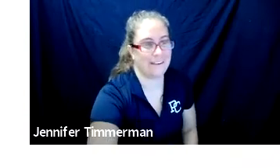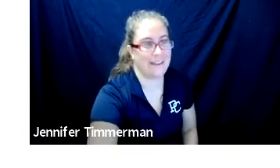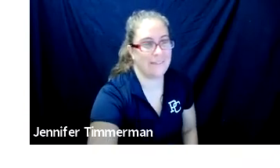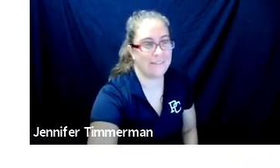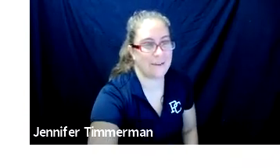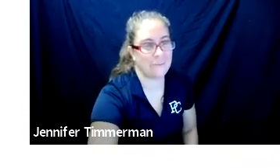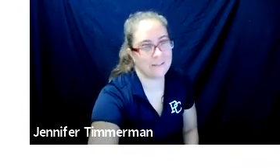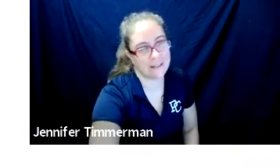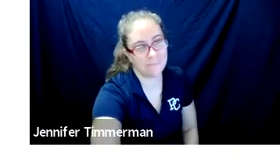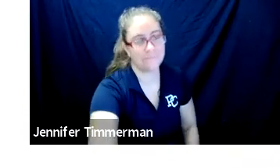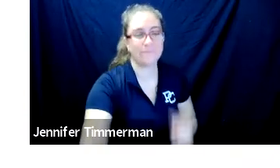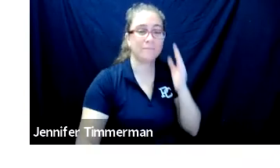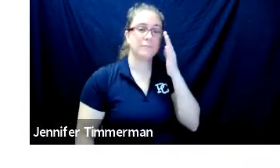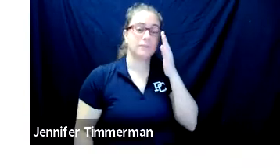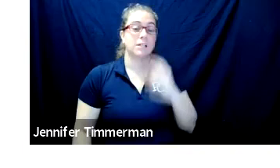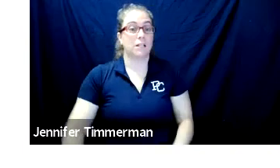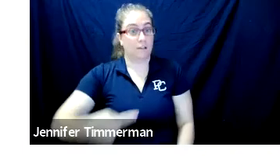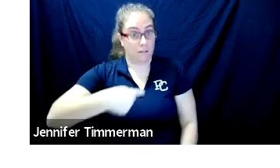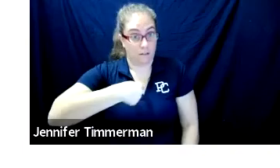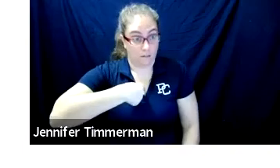Good. And this set one more time.